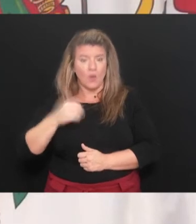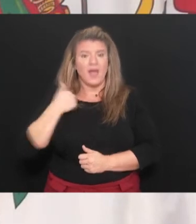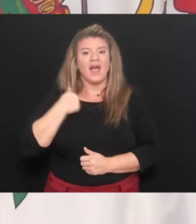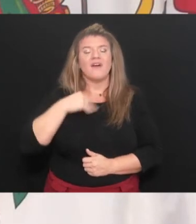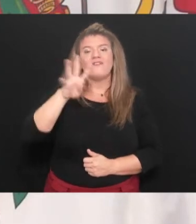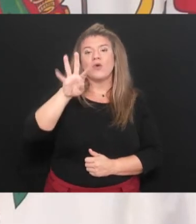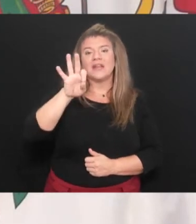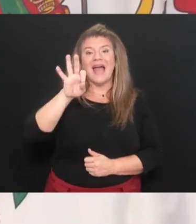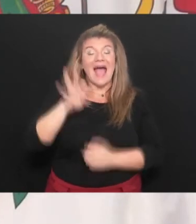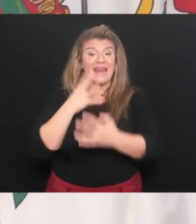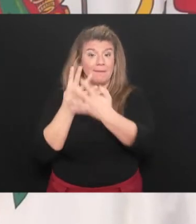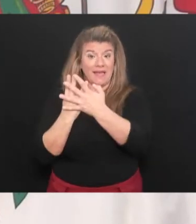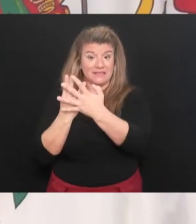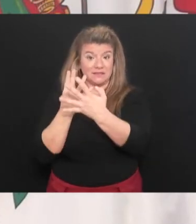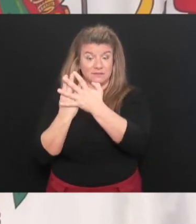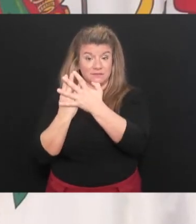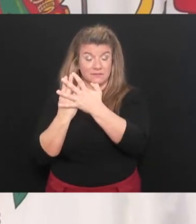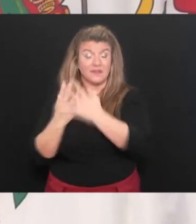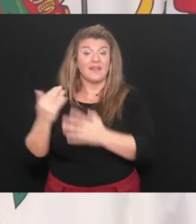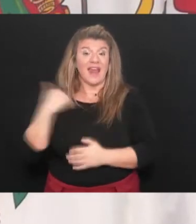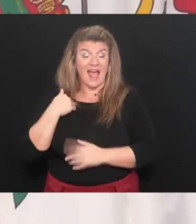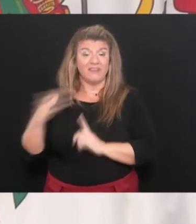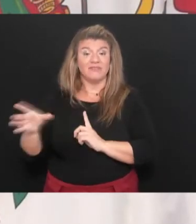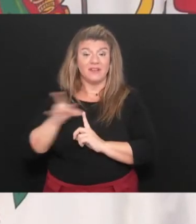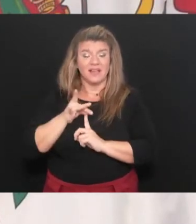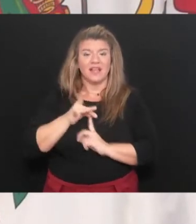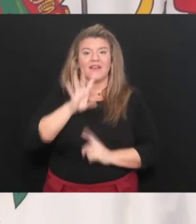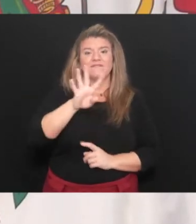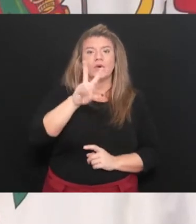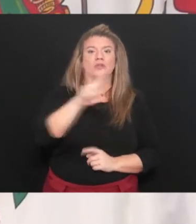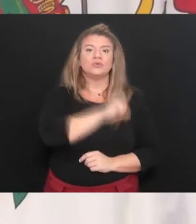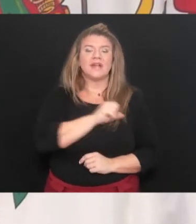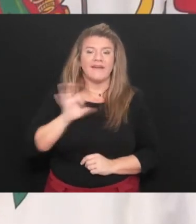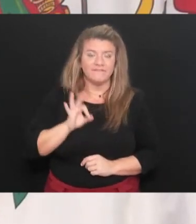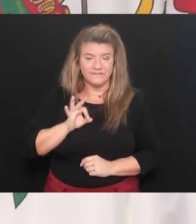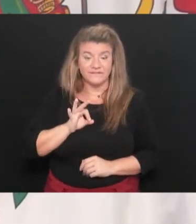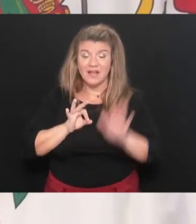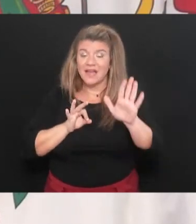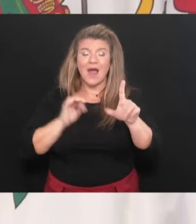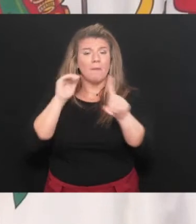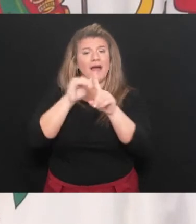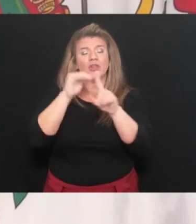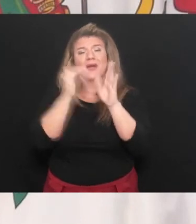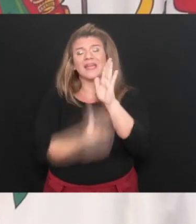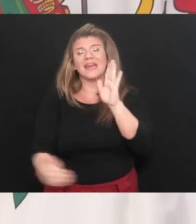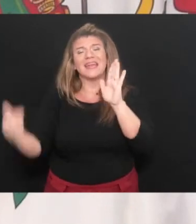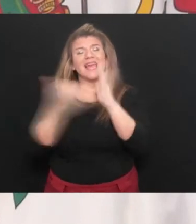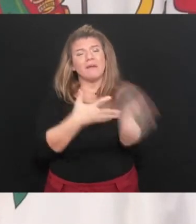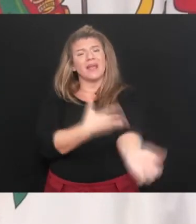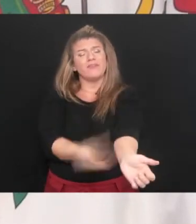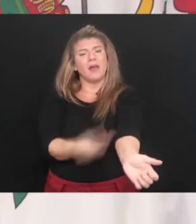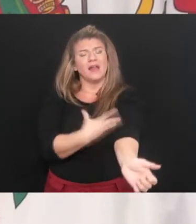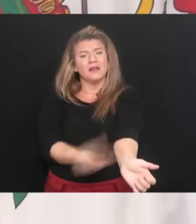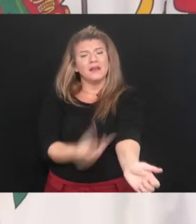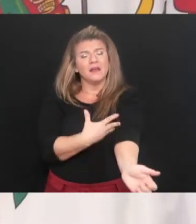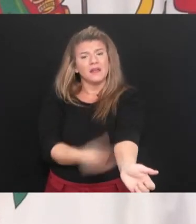inmates that have this, and 42 staff. And I remind you over and over about giving blood.